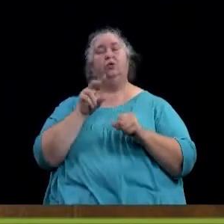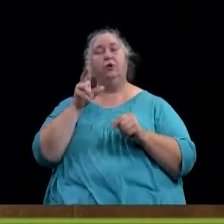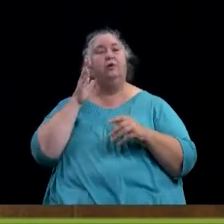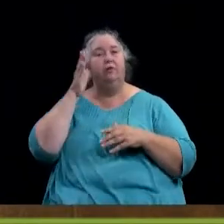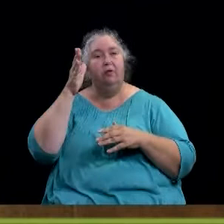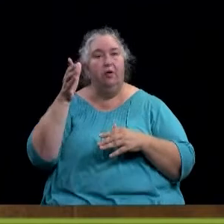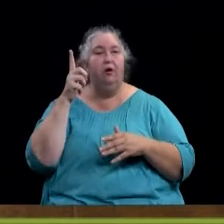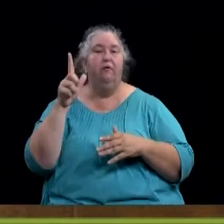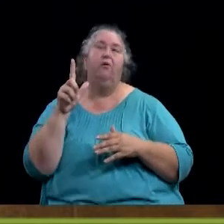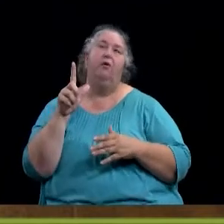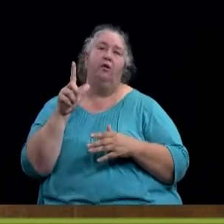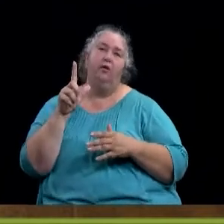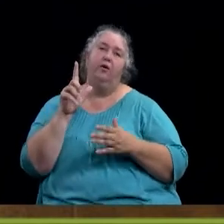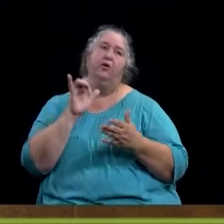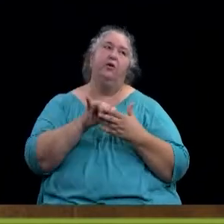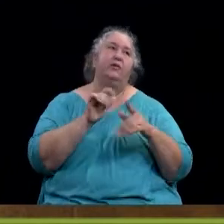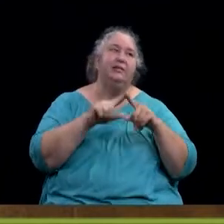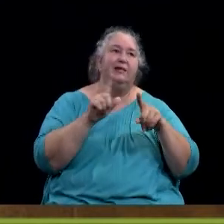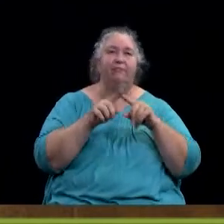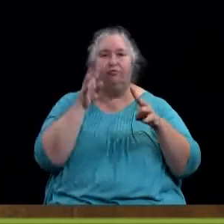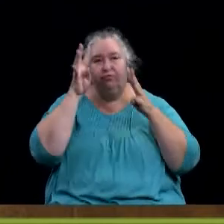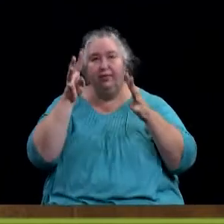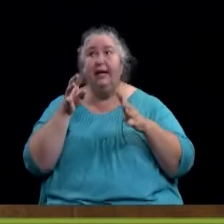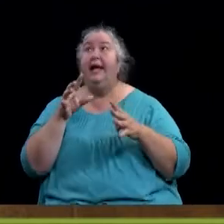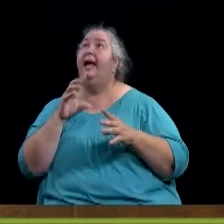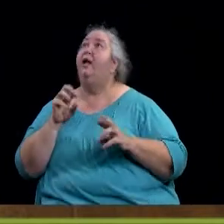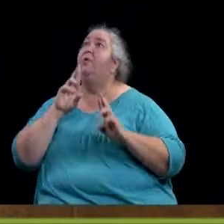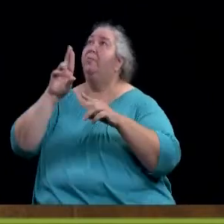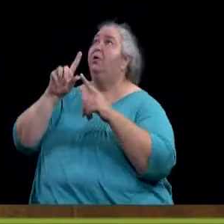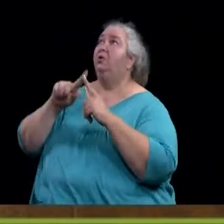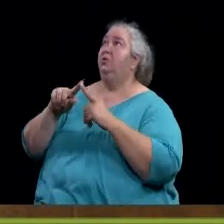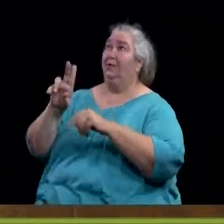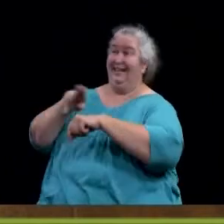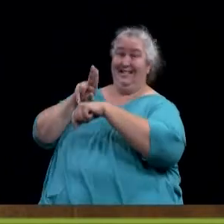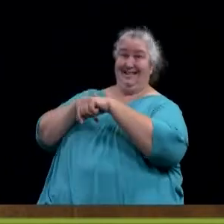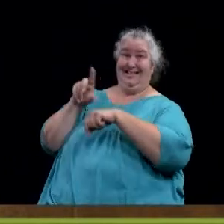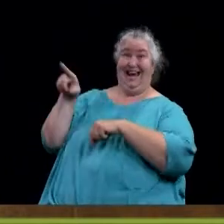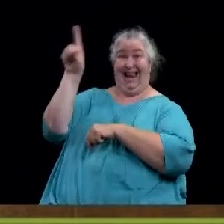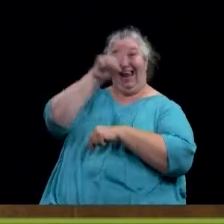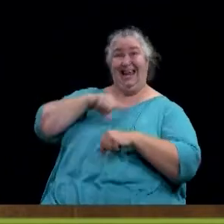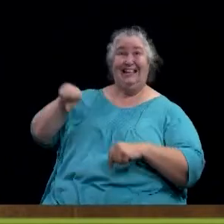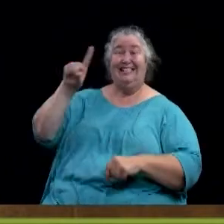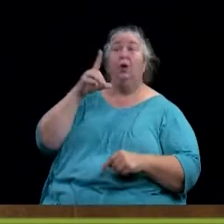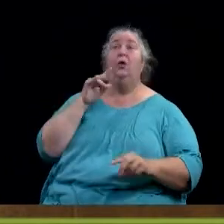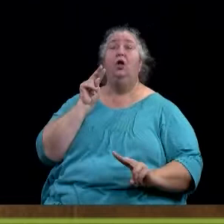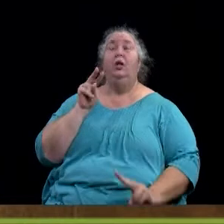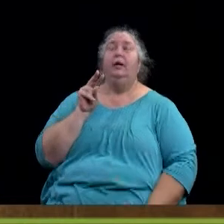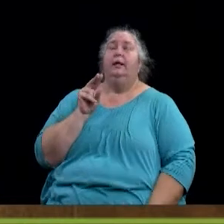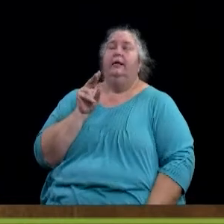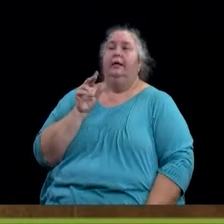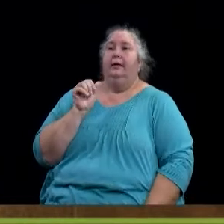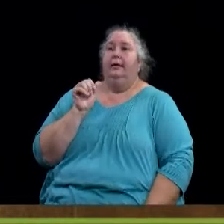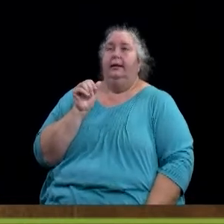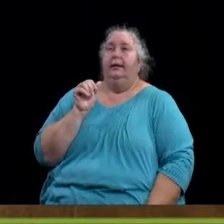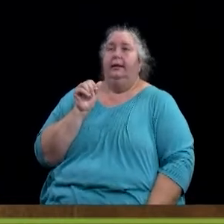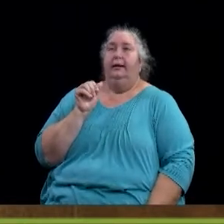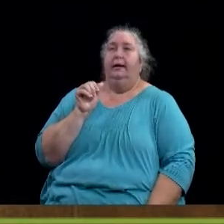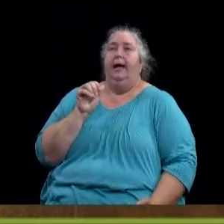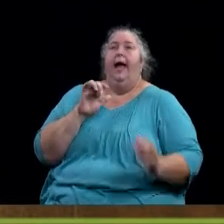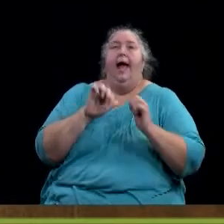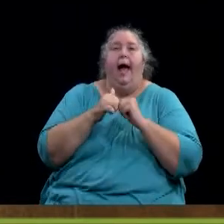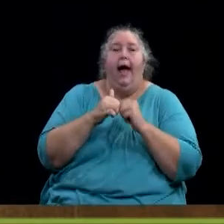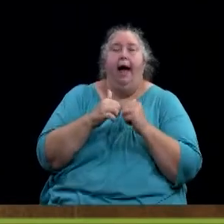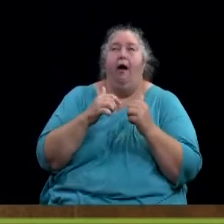nation's outcry, really looking at how we add and aid our public safety,